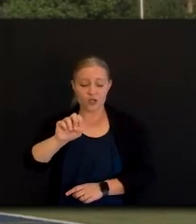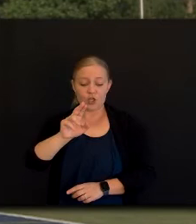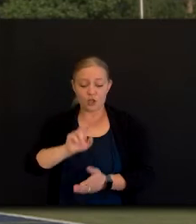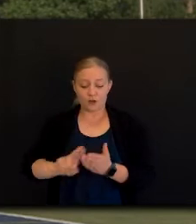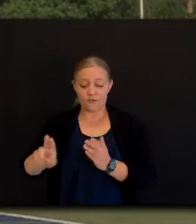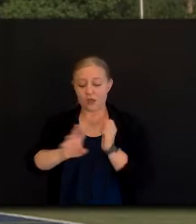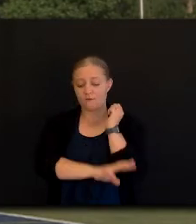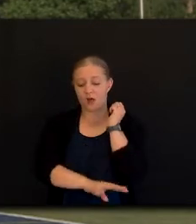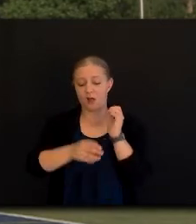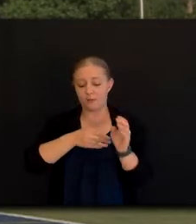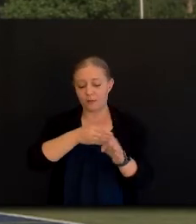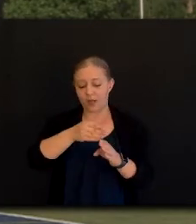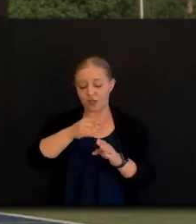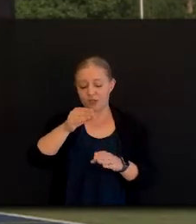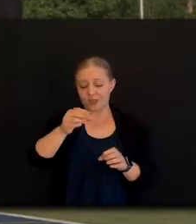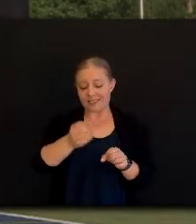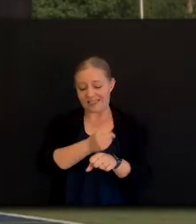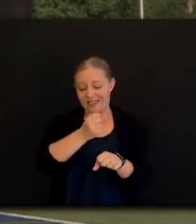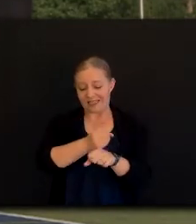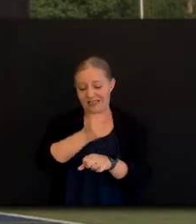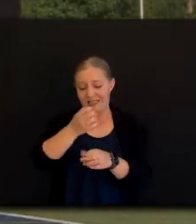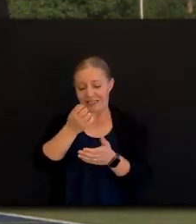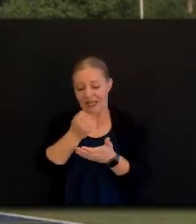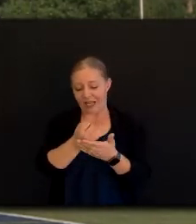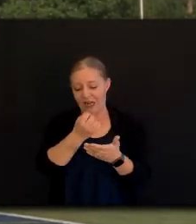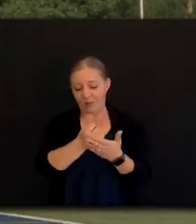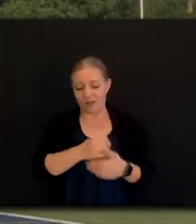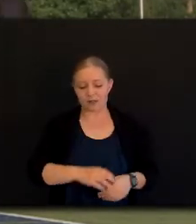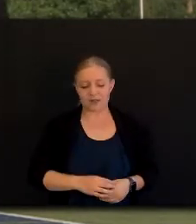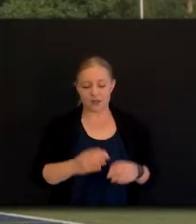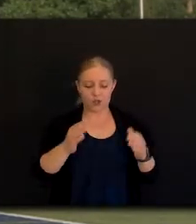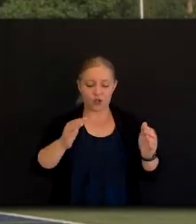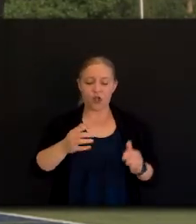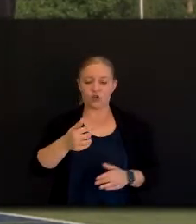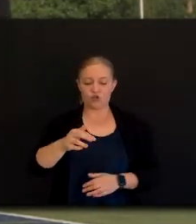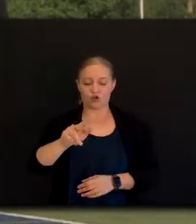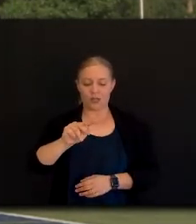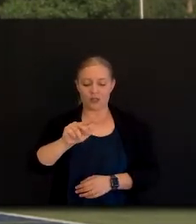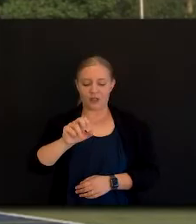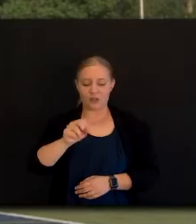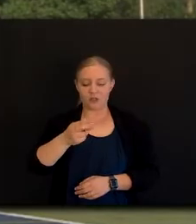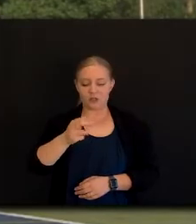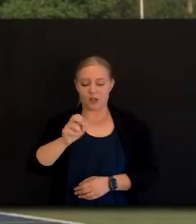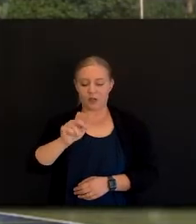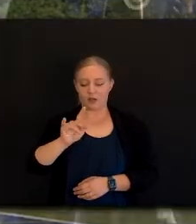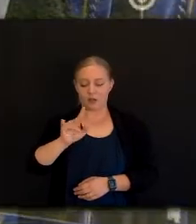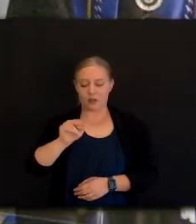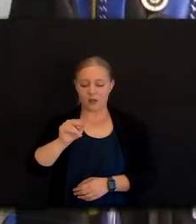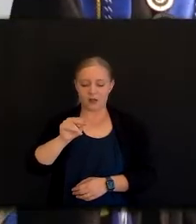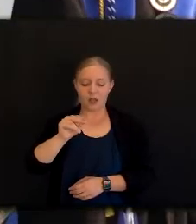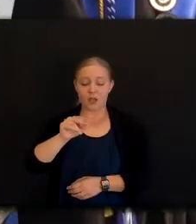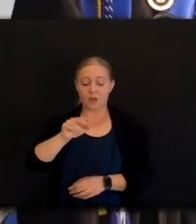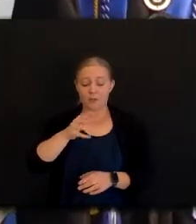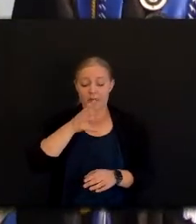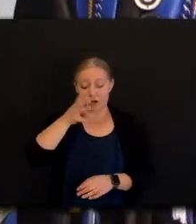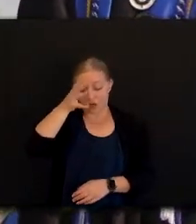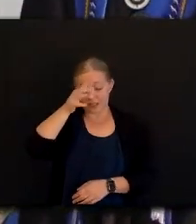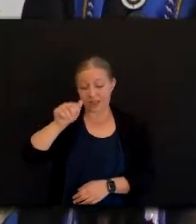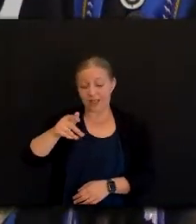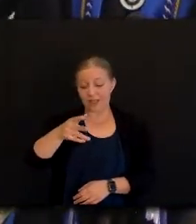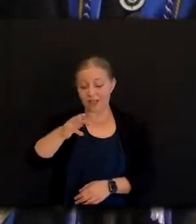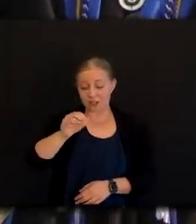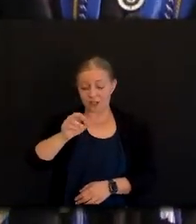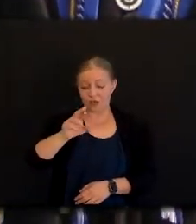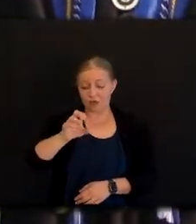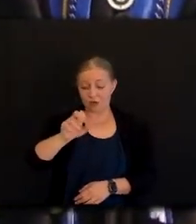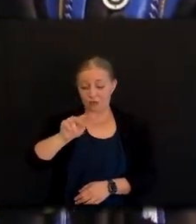Shanklin. Grant's parents are Angie and Robert Shanklin. Grant was involved in Rho Kappa, Cyber Patriot, National Honor Society,